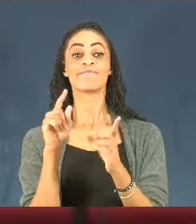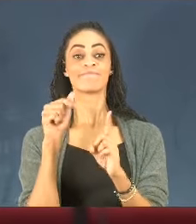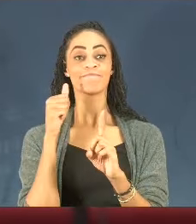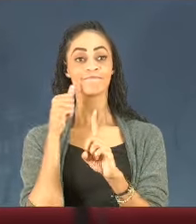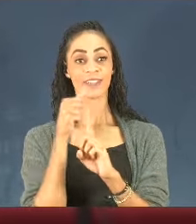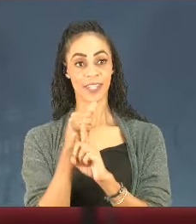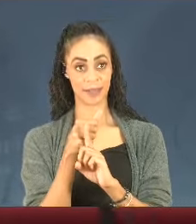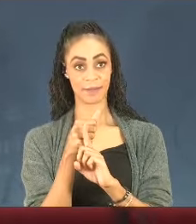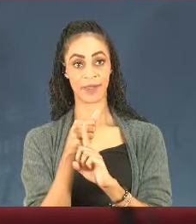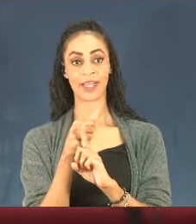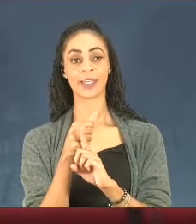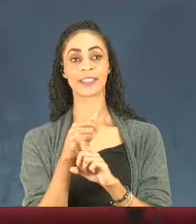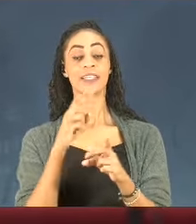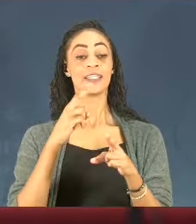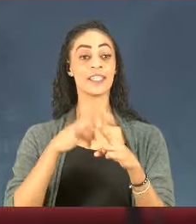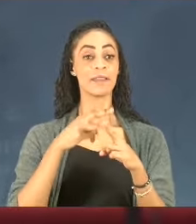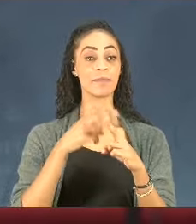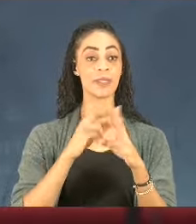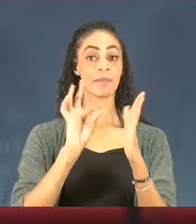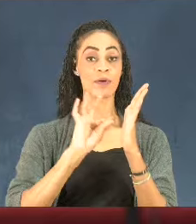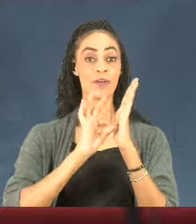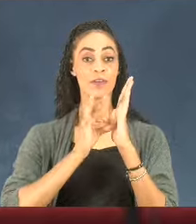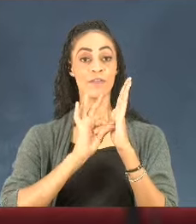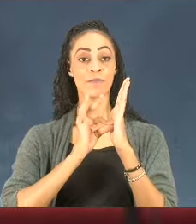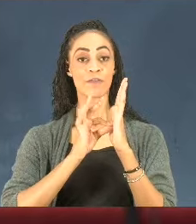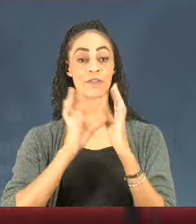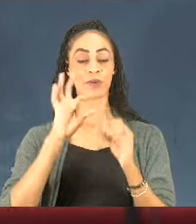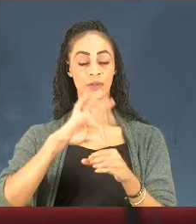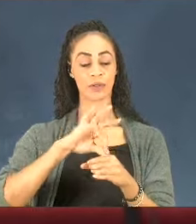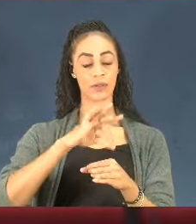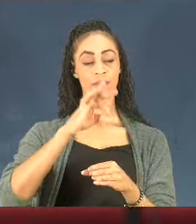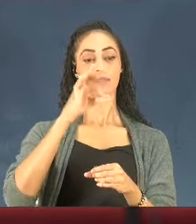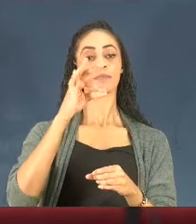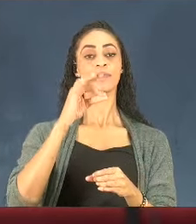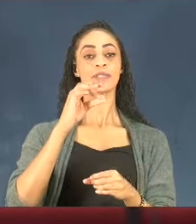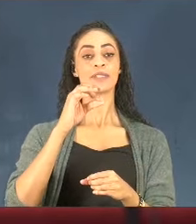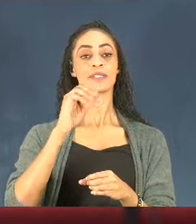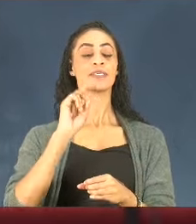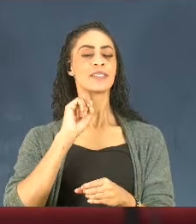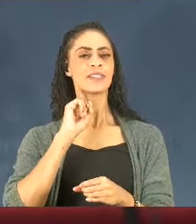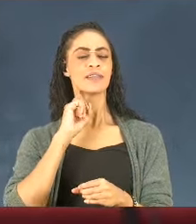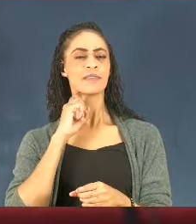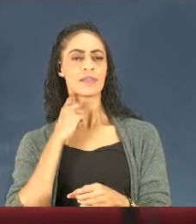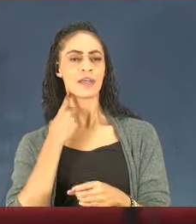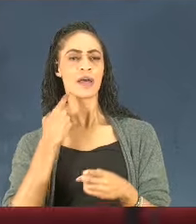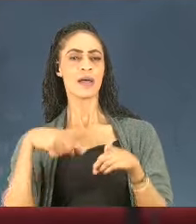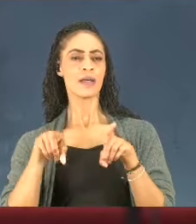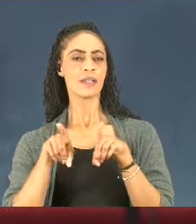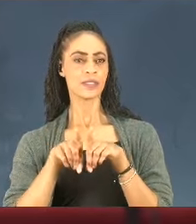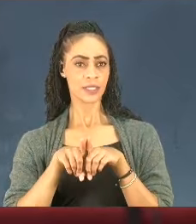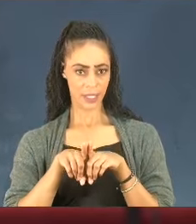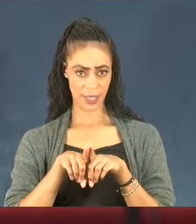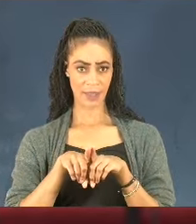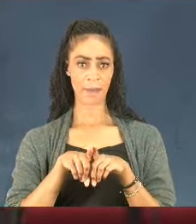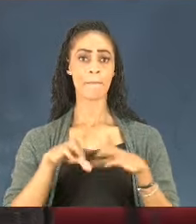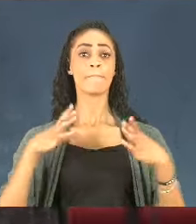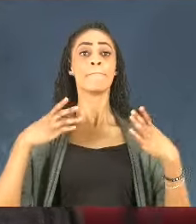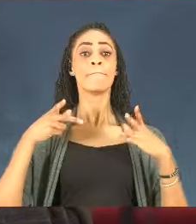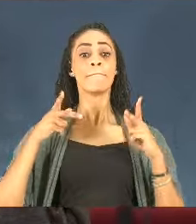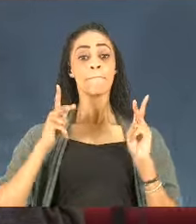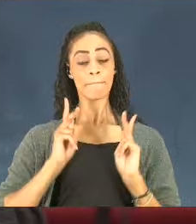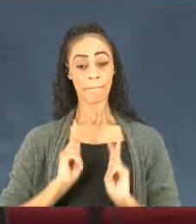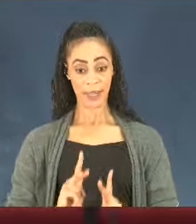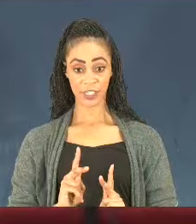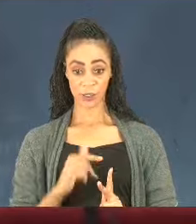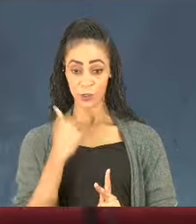Bible calls the fruit of the Spirit. You know what flavor looks like? If someone that is a person of